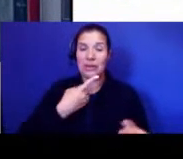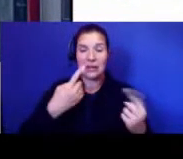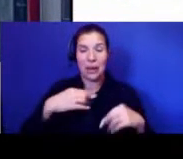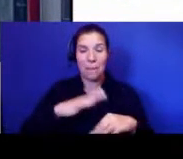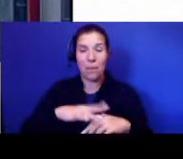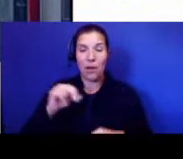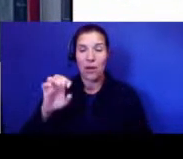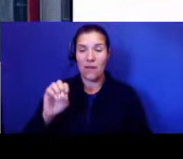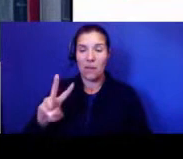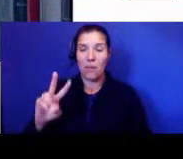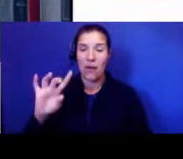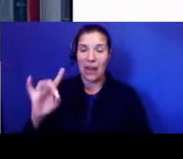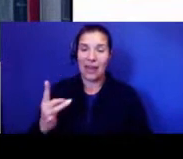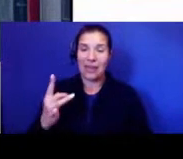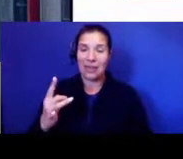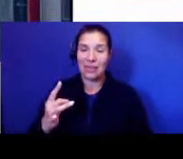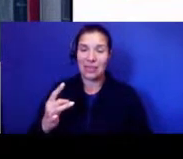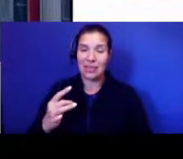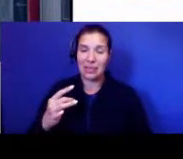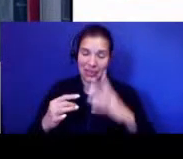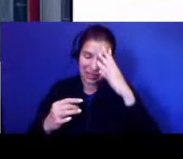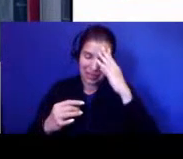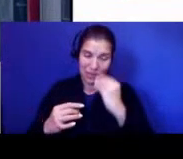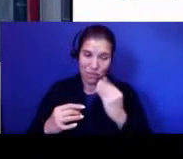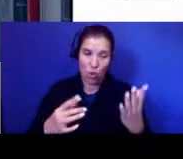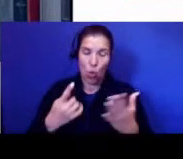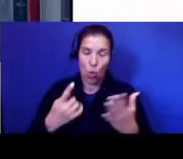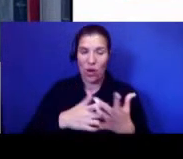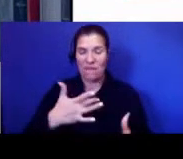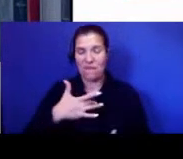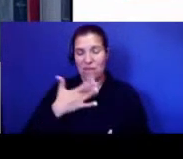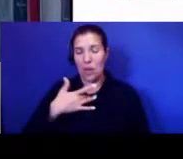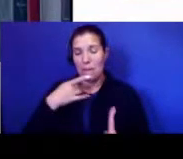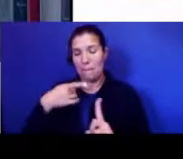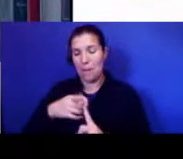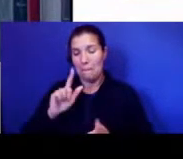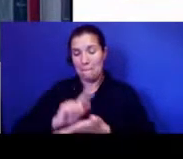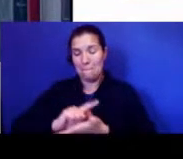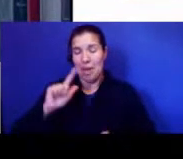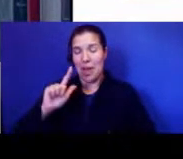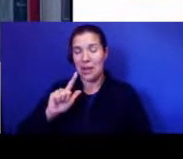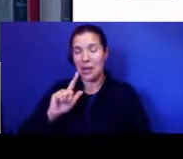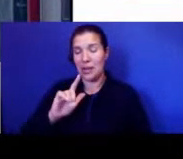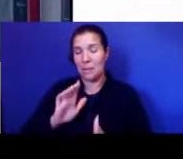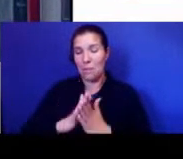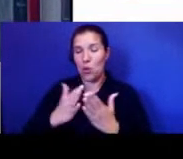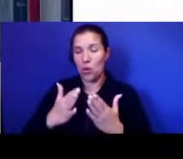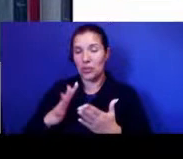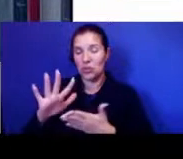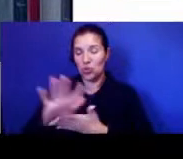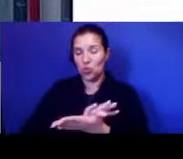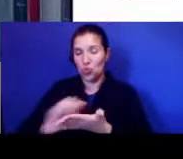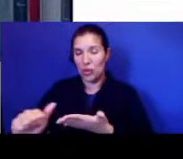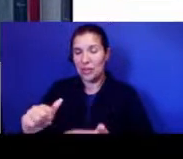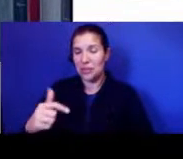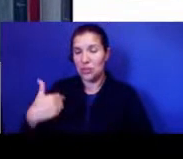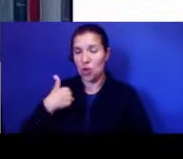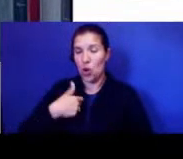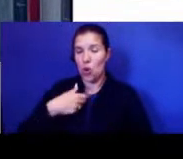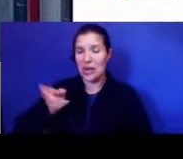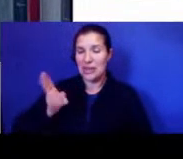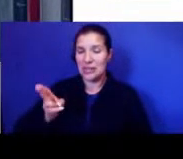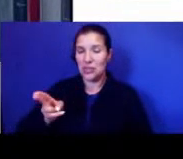know what we think about banning books, about erasing our history, and about undermining